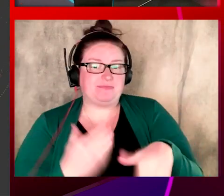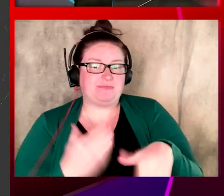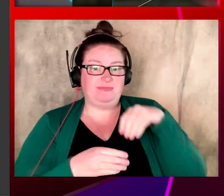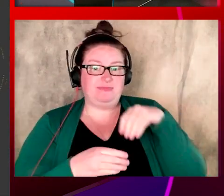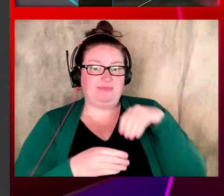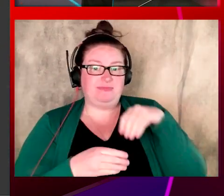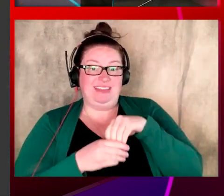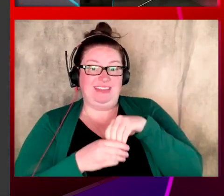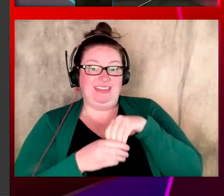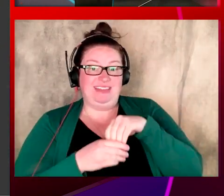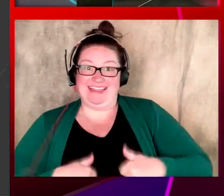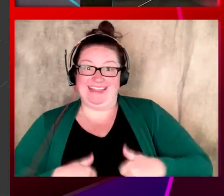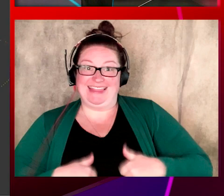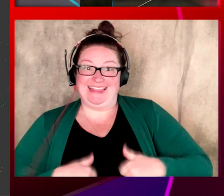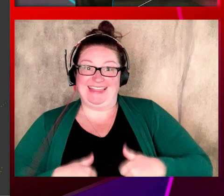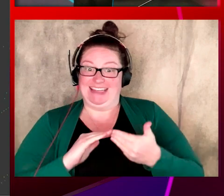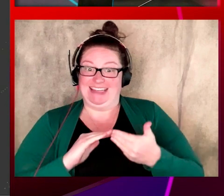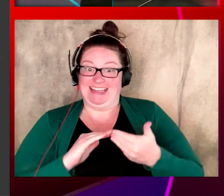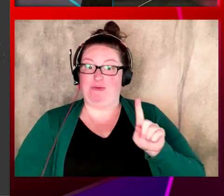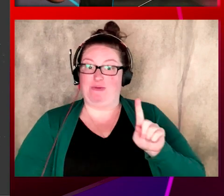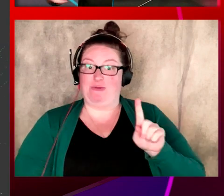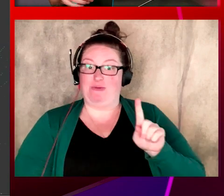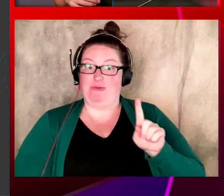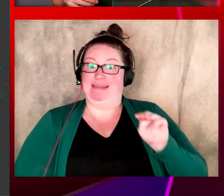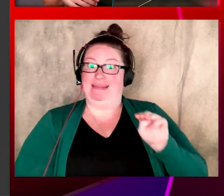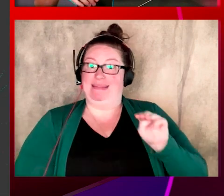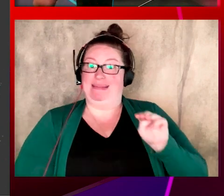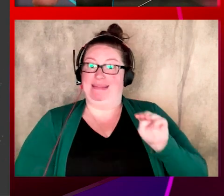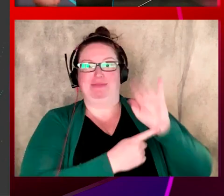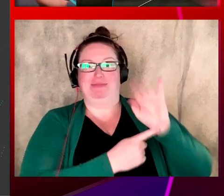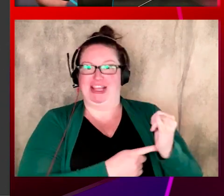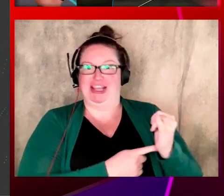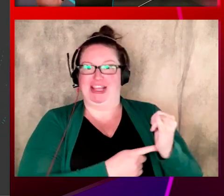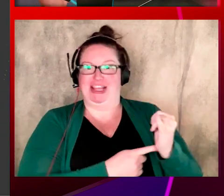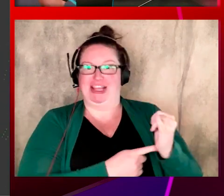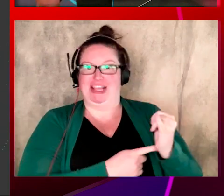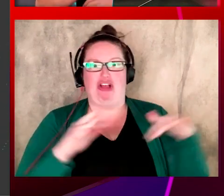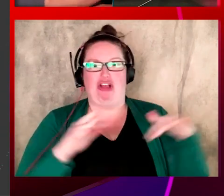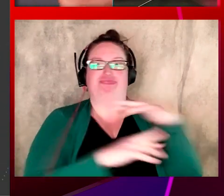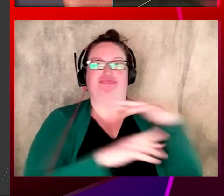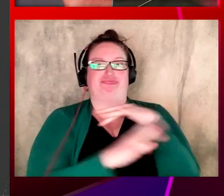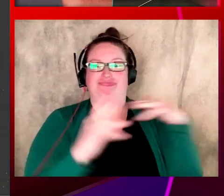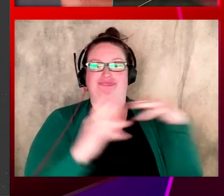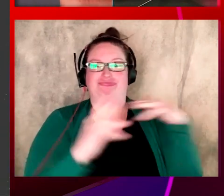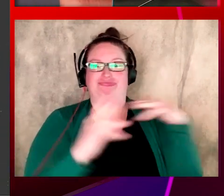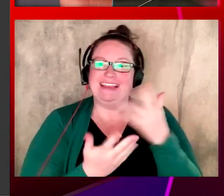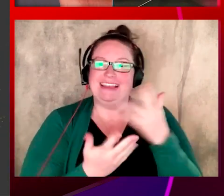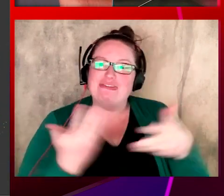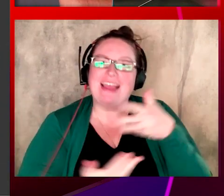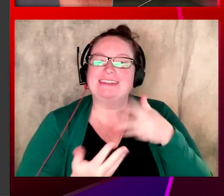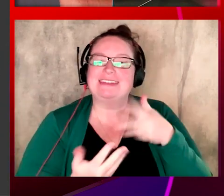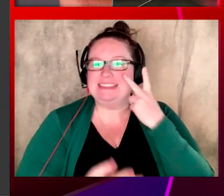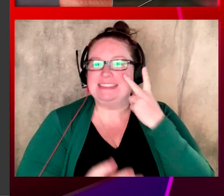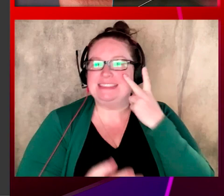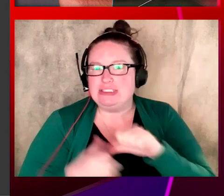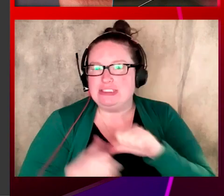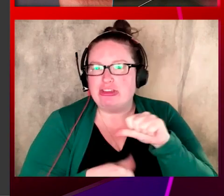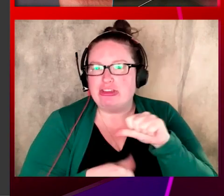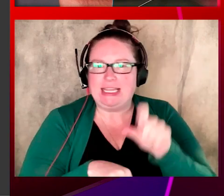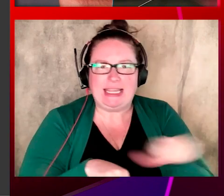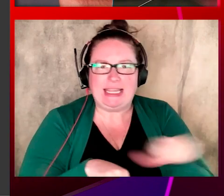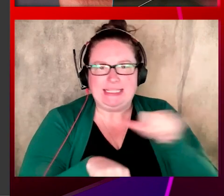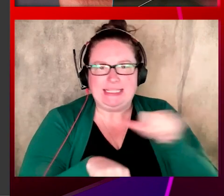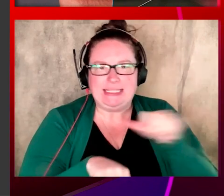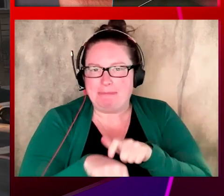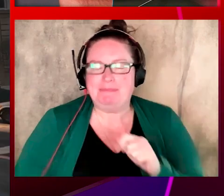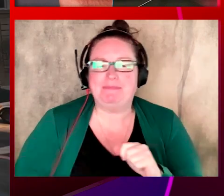city of 1 million objects that all move around and can all interact and see each other at any time. So.